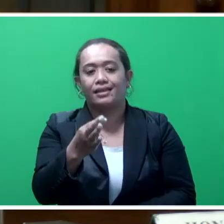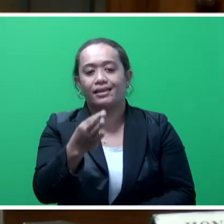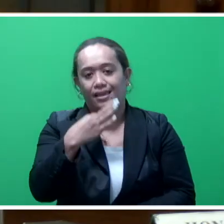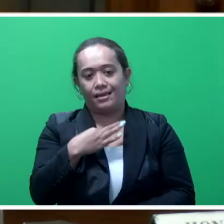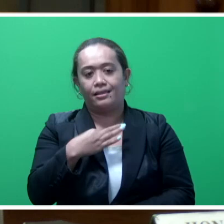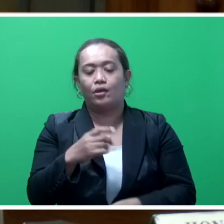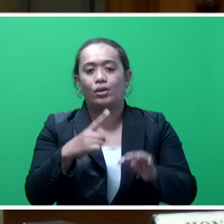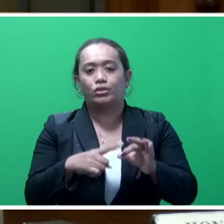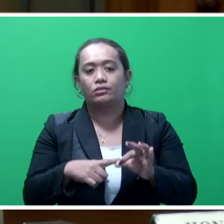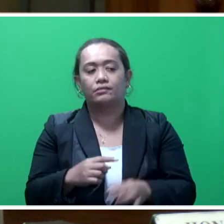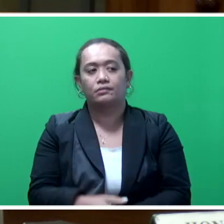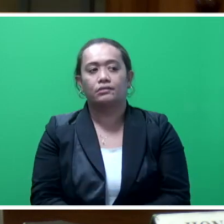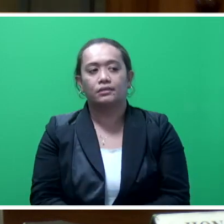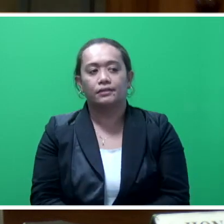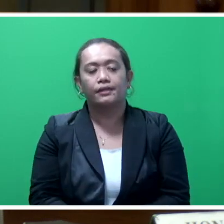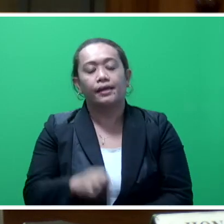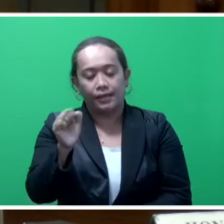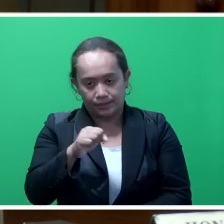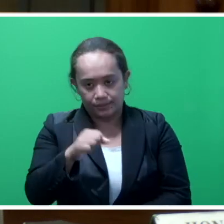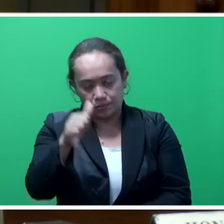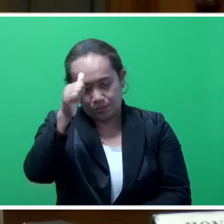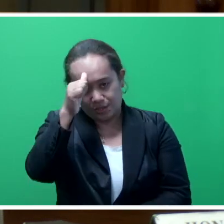we note that there is